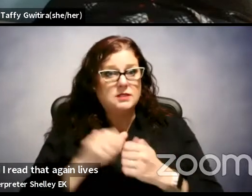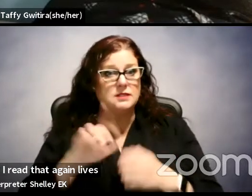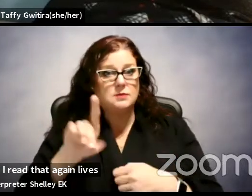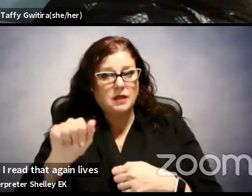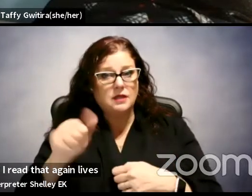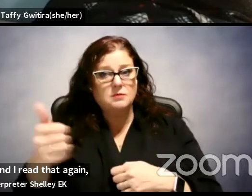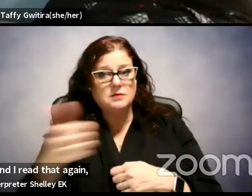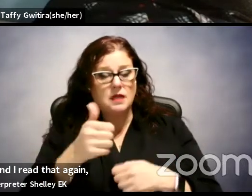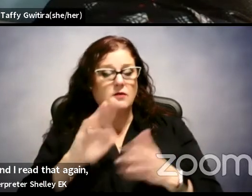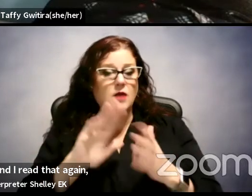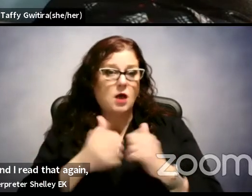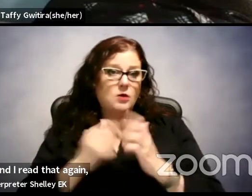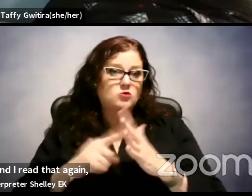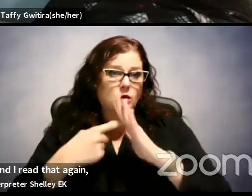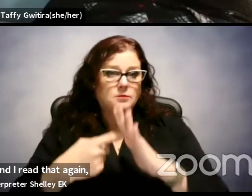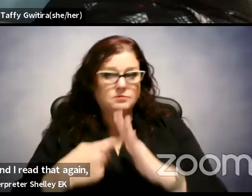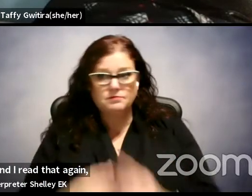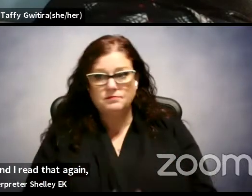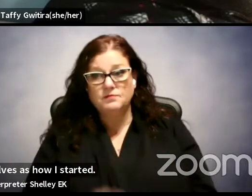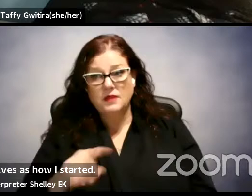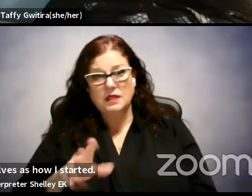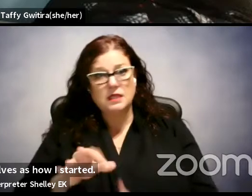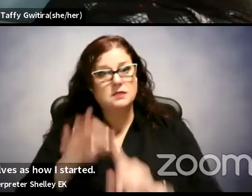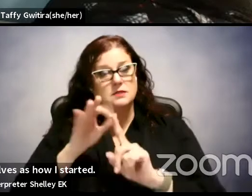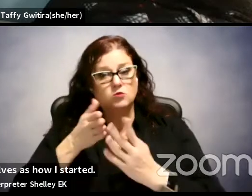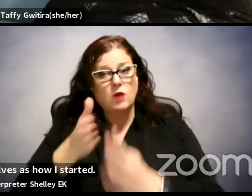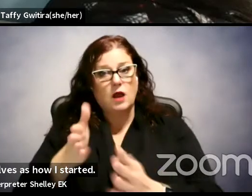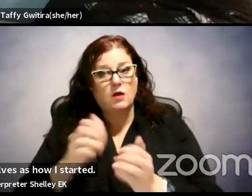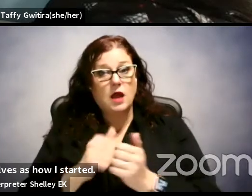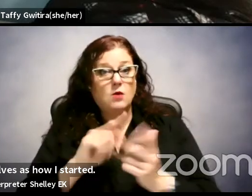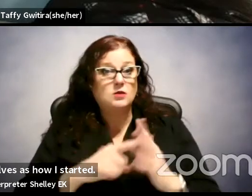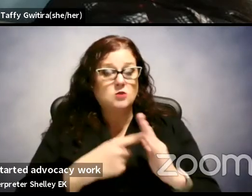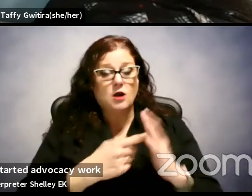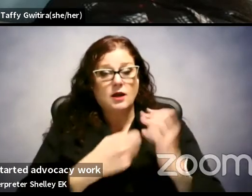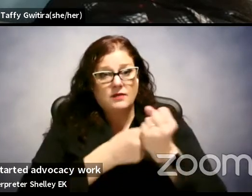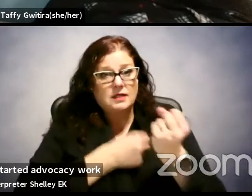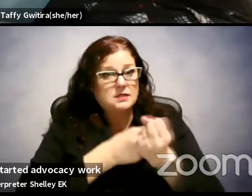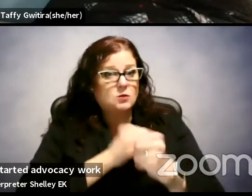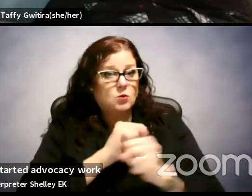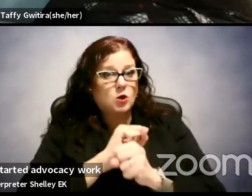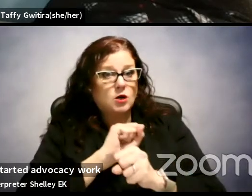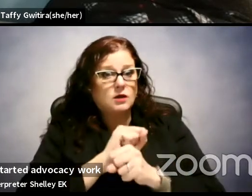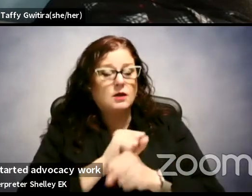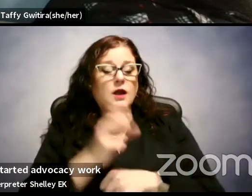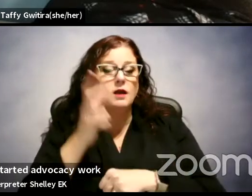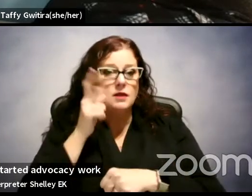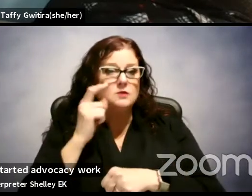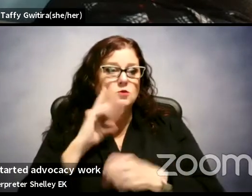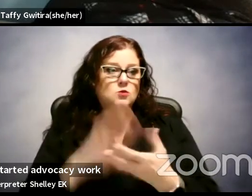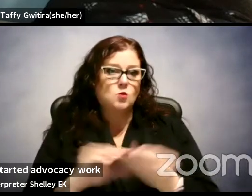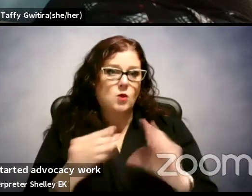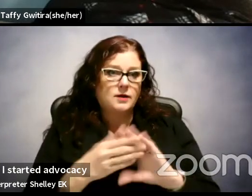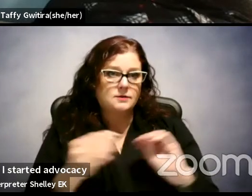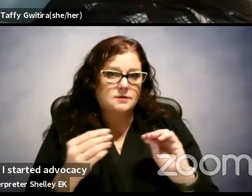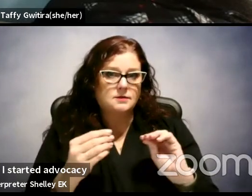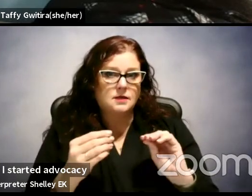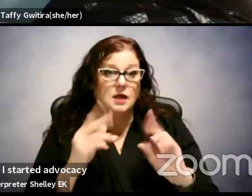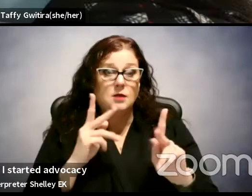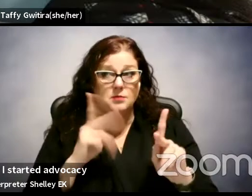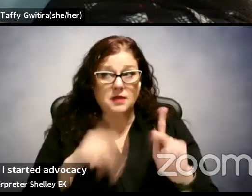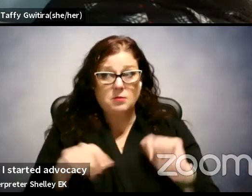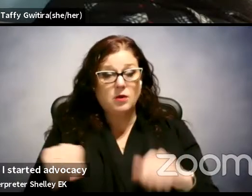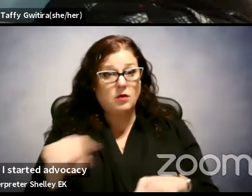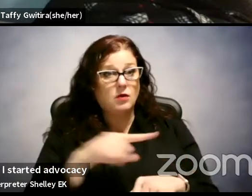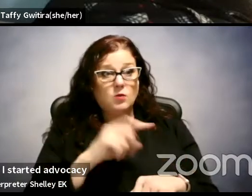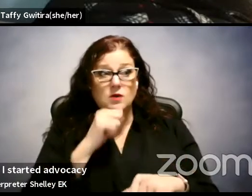how I started this particular route, just like how I started advocacy work, listening to the stories that people,